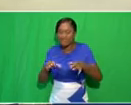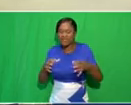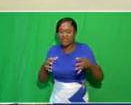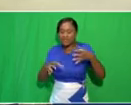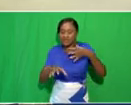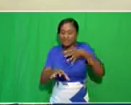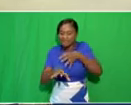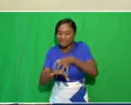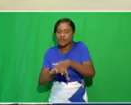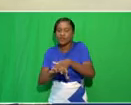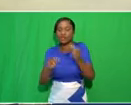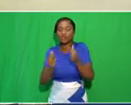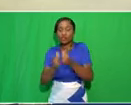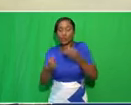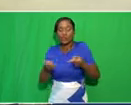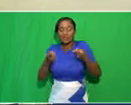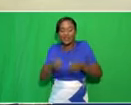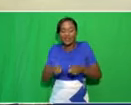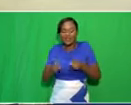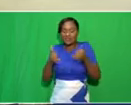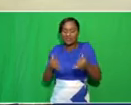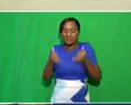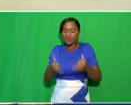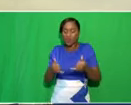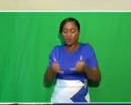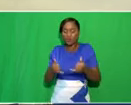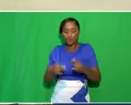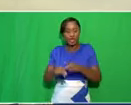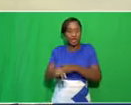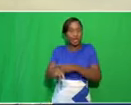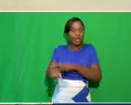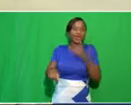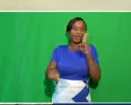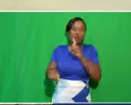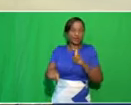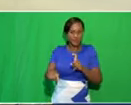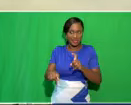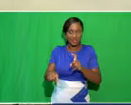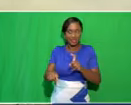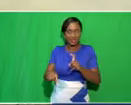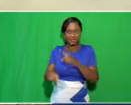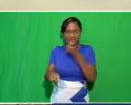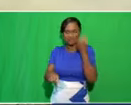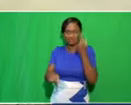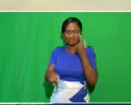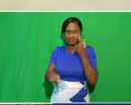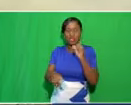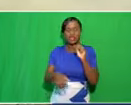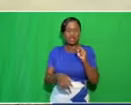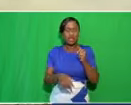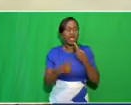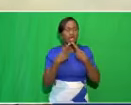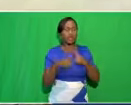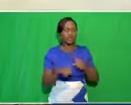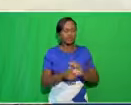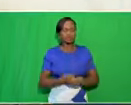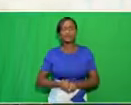with realities of today? You want me to read it again? It's a very long-winded question. You got it? Yeah, I'll take it.